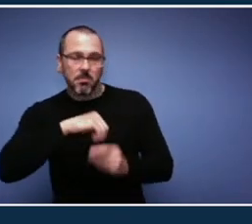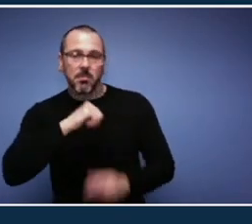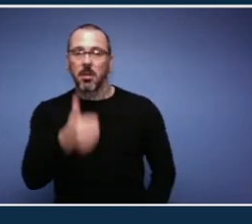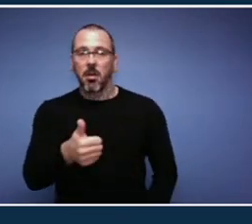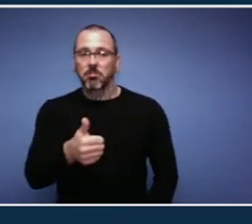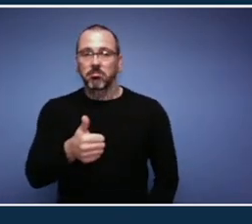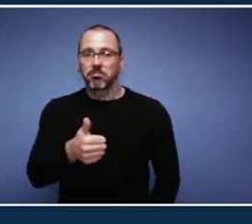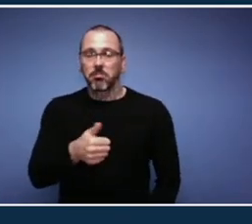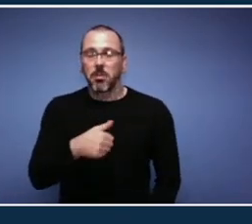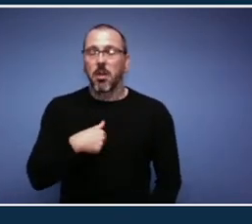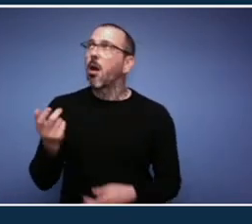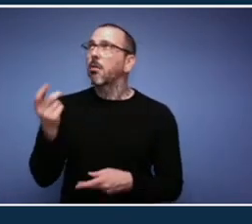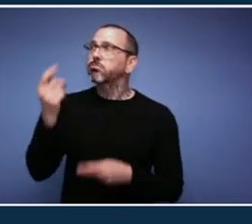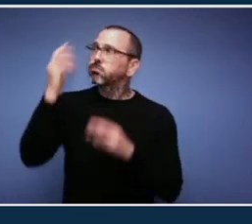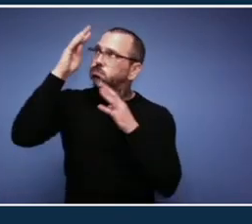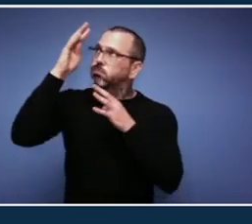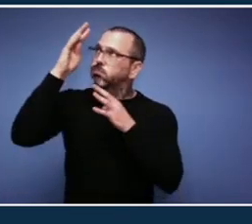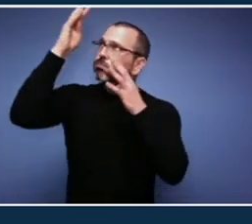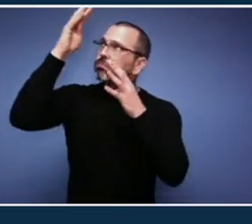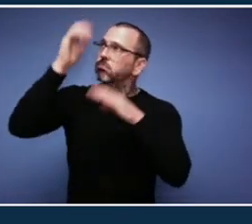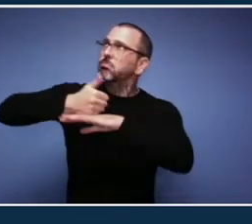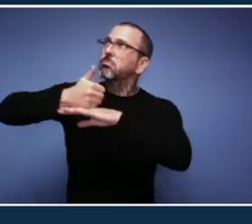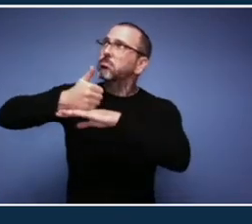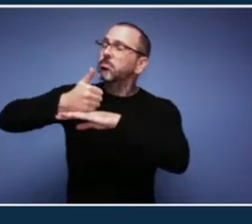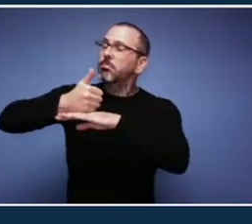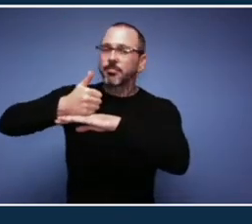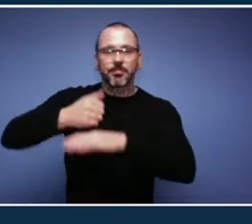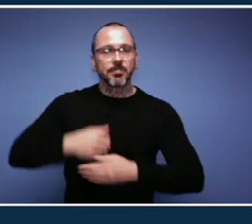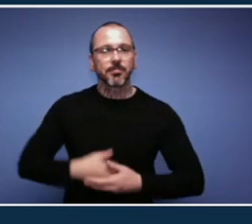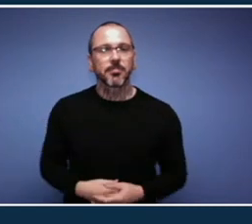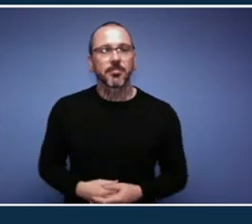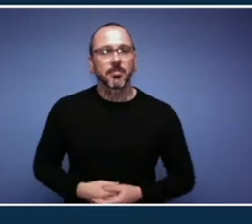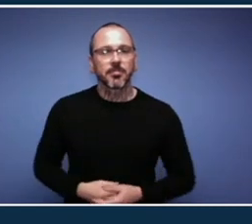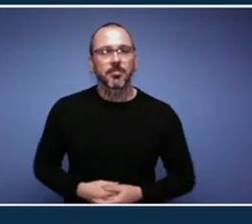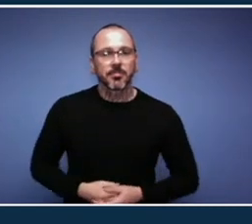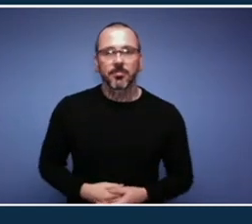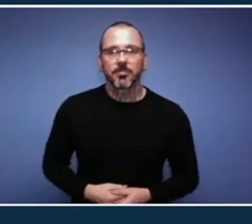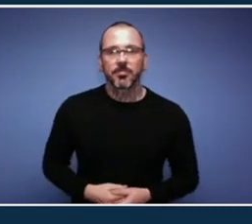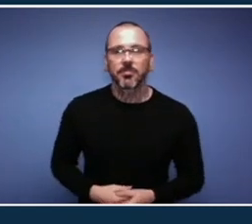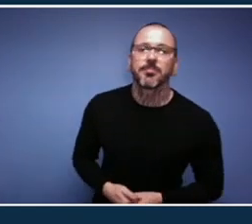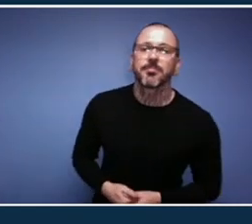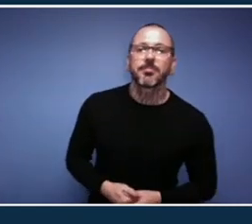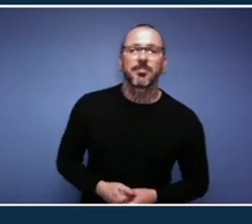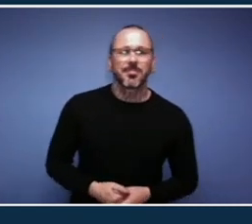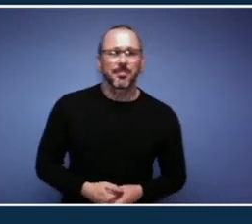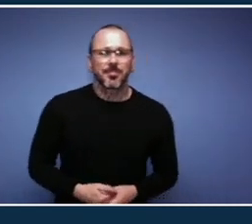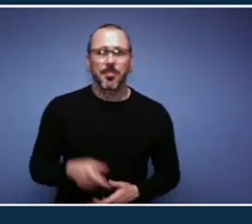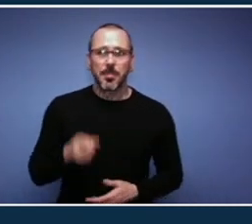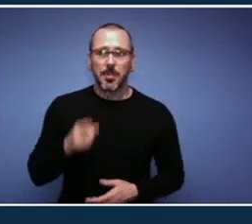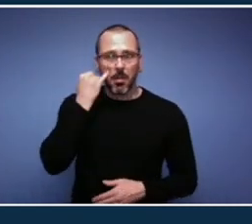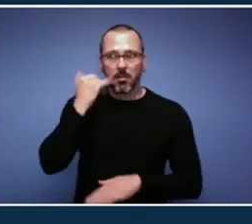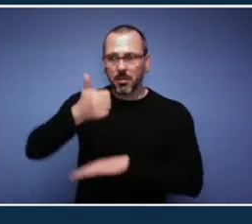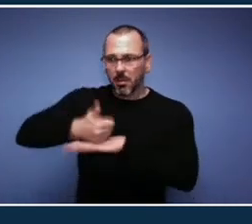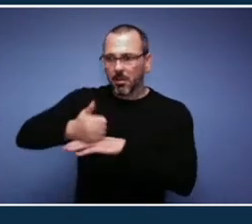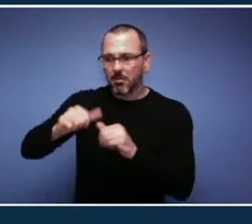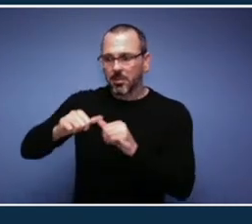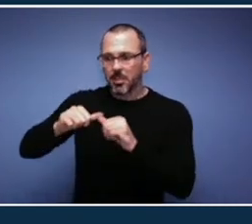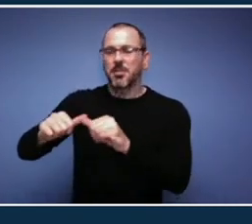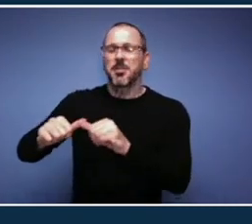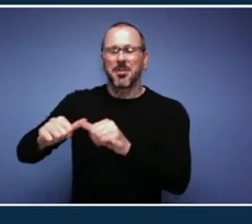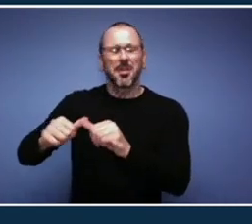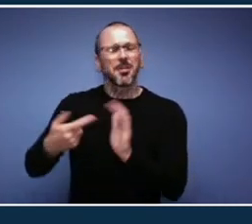It perpetuates the attitude that people with disabilities are less worthy or less deserving of a place in the community,